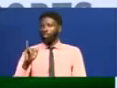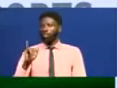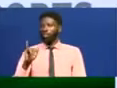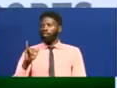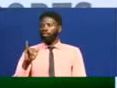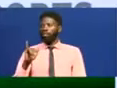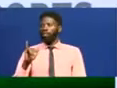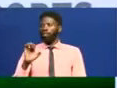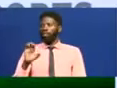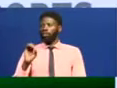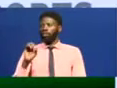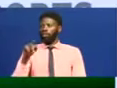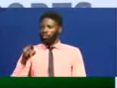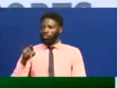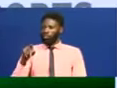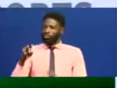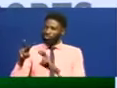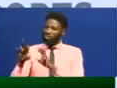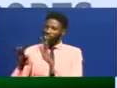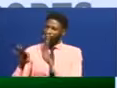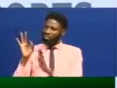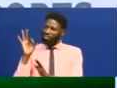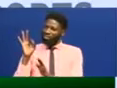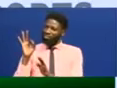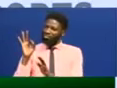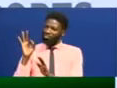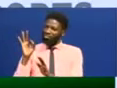when I reviewed KEOP, I found things like